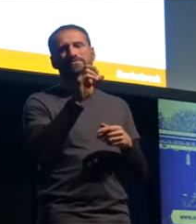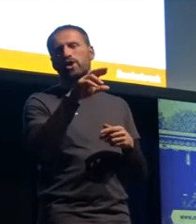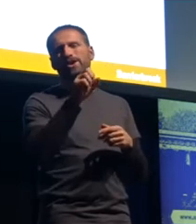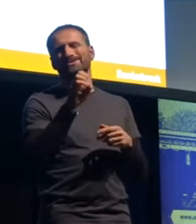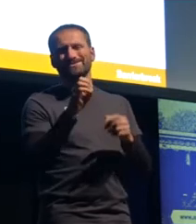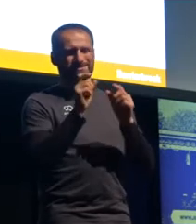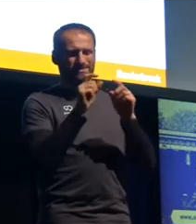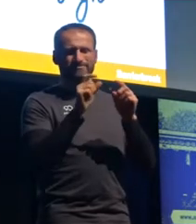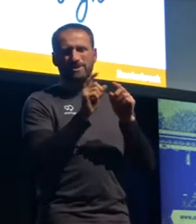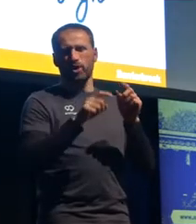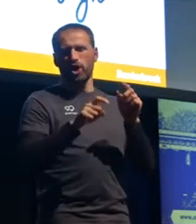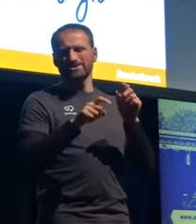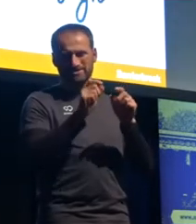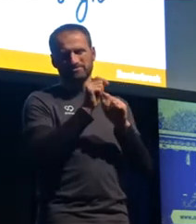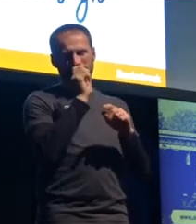it'll be great.